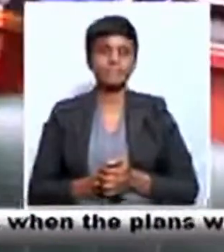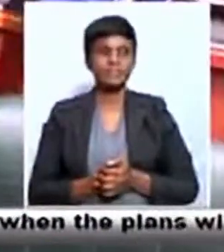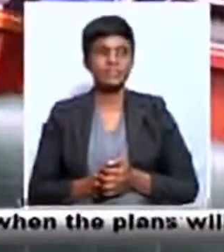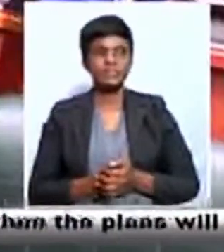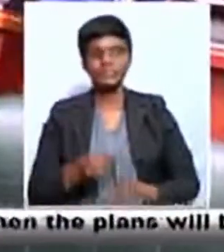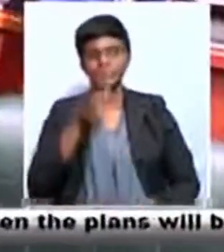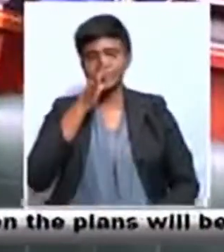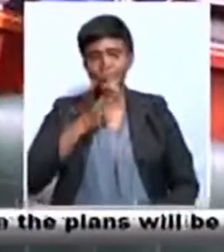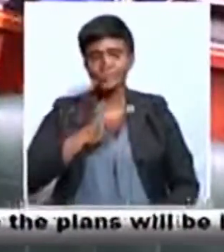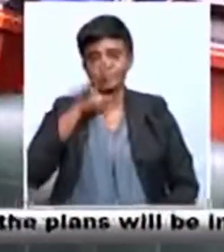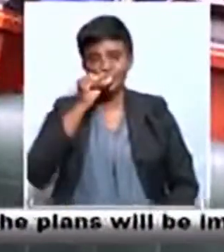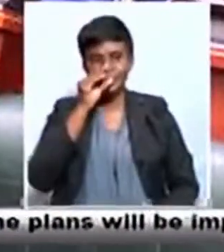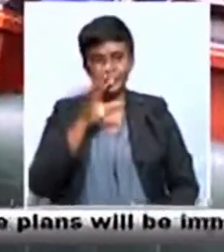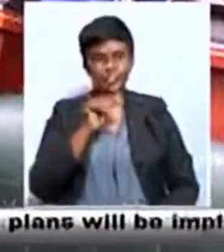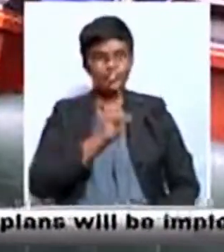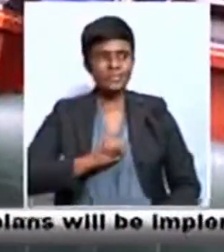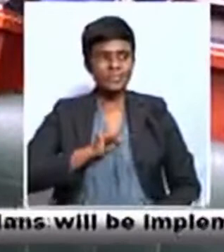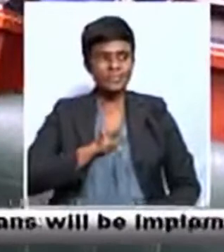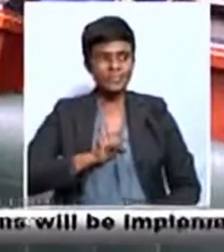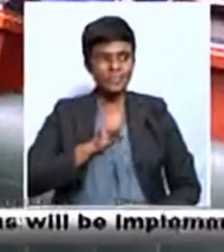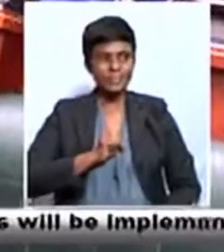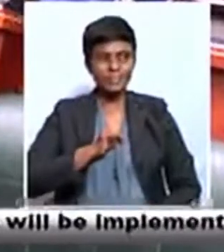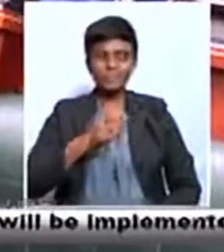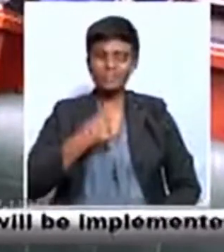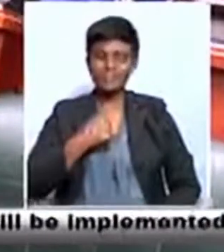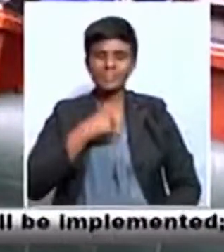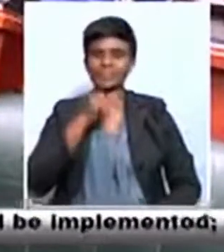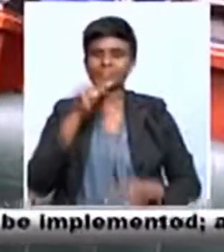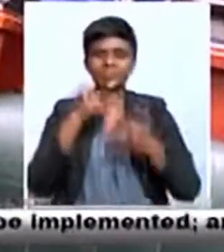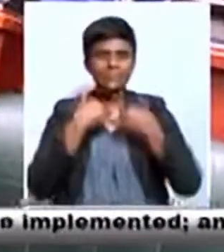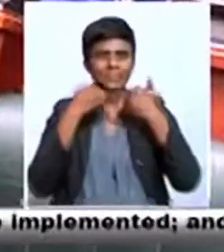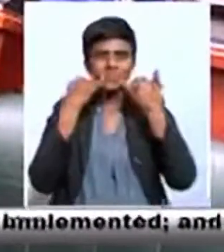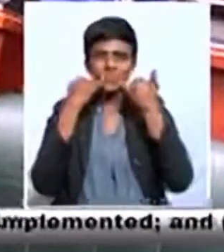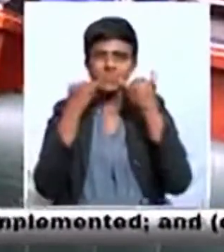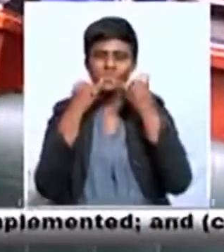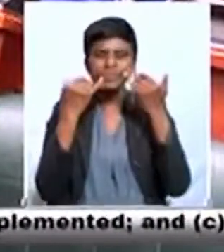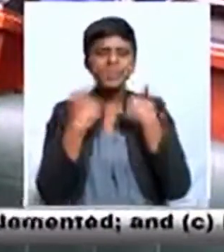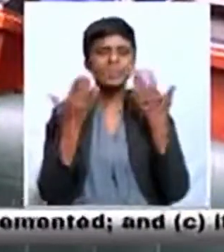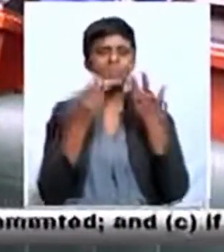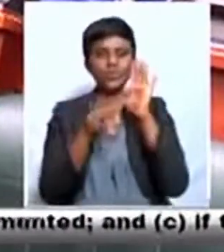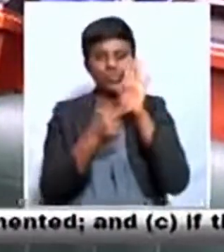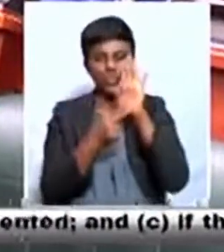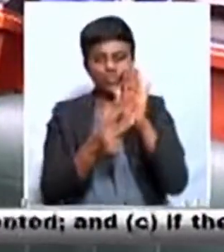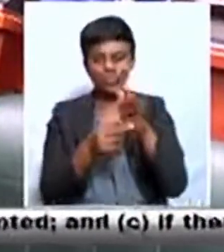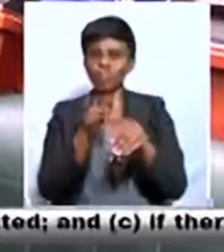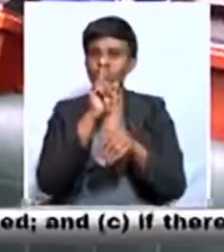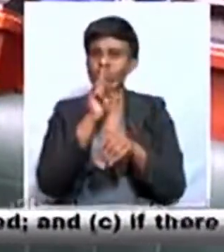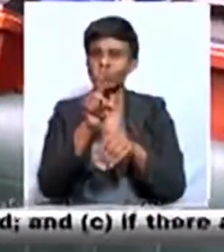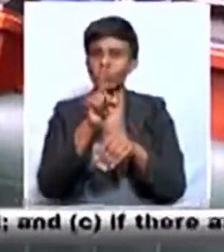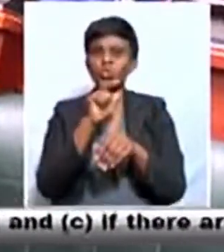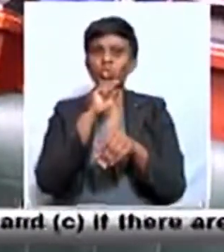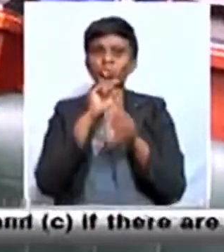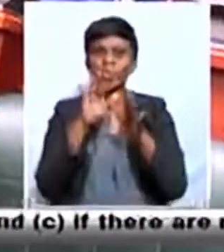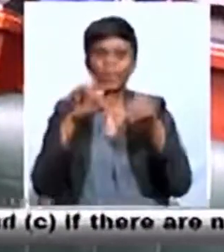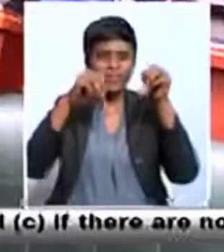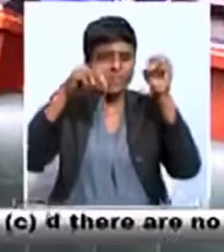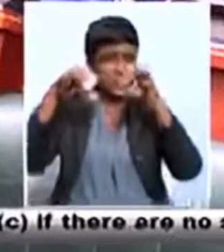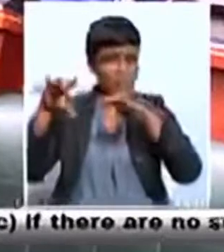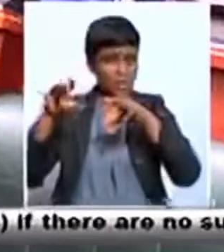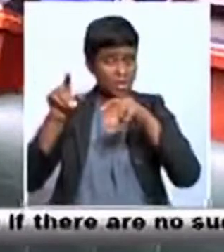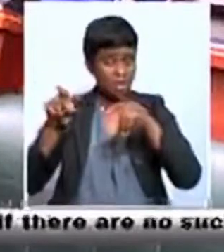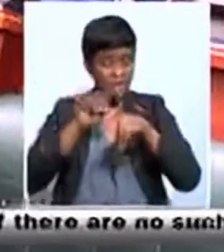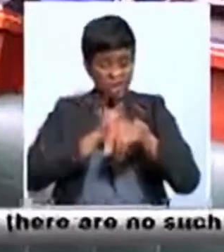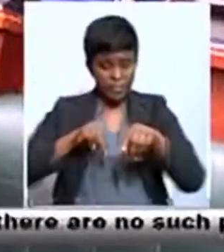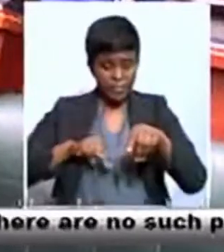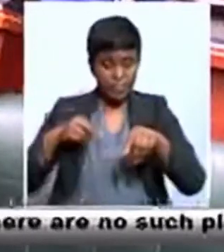Madam Speaker, sorry about that. I don't have the documentation to prove the ownership of ZESCO. However, the Member of